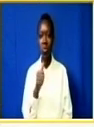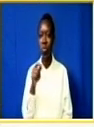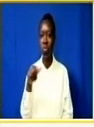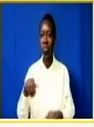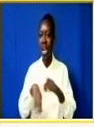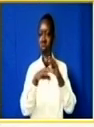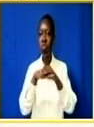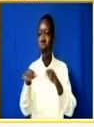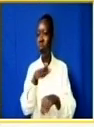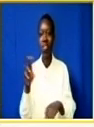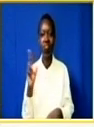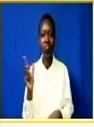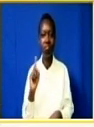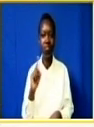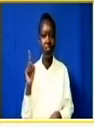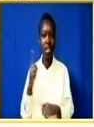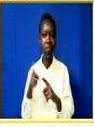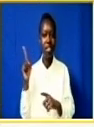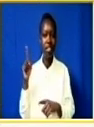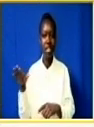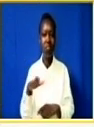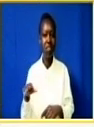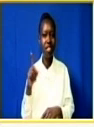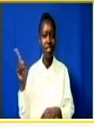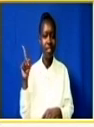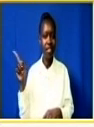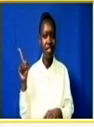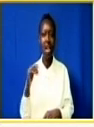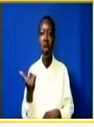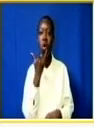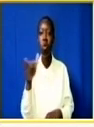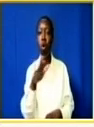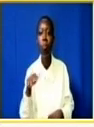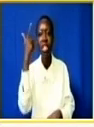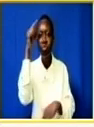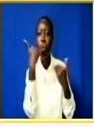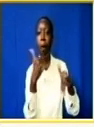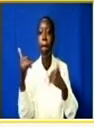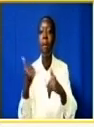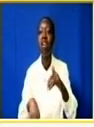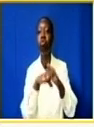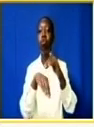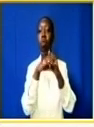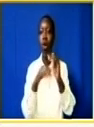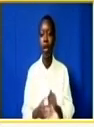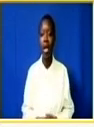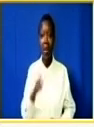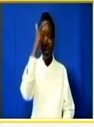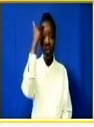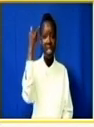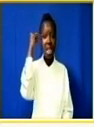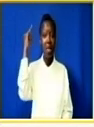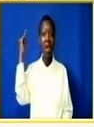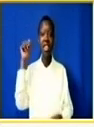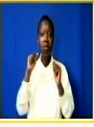It's a field. Let me call it a field because this is not where we are supposed to be playing football or soccer. No, not at all. Yeah. Not at all. Because now imagine you fall